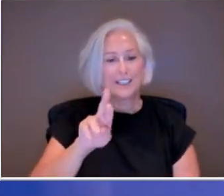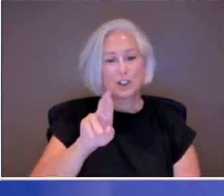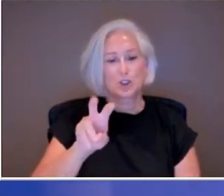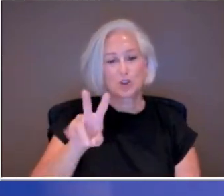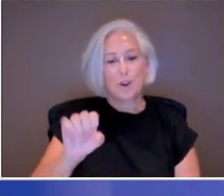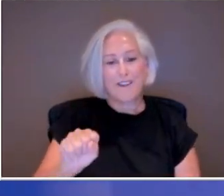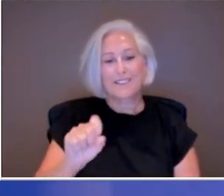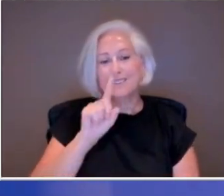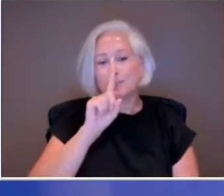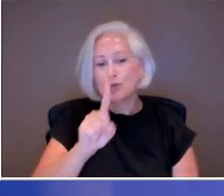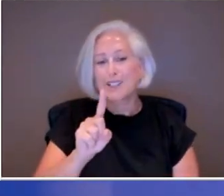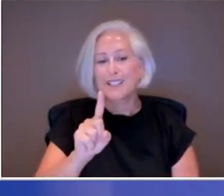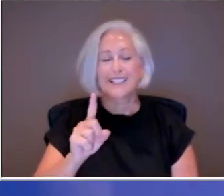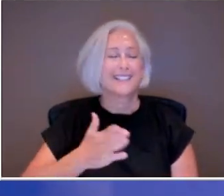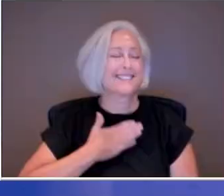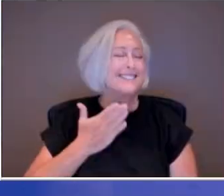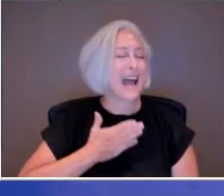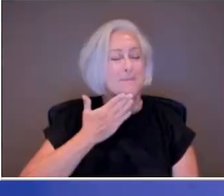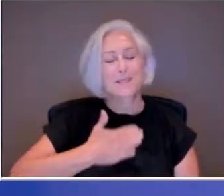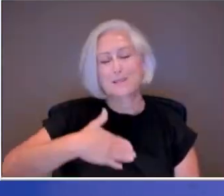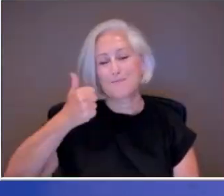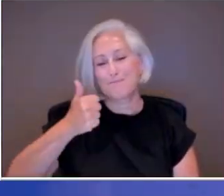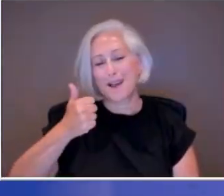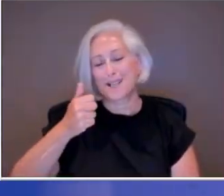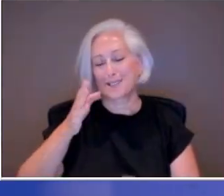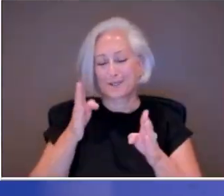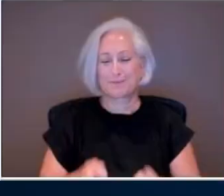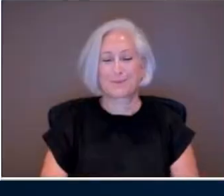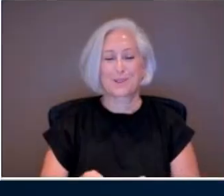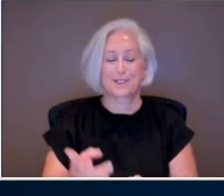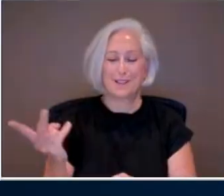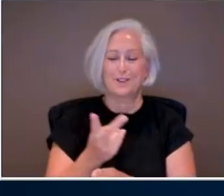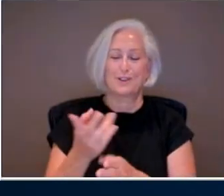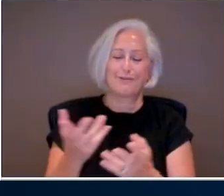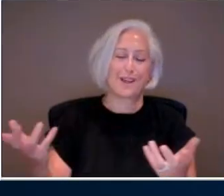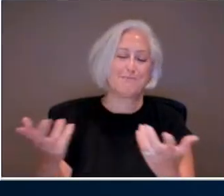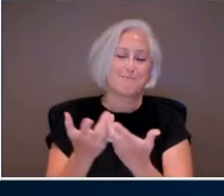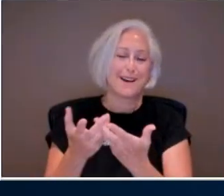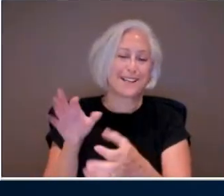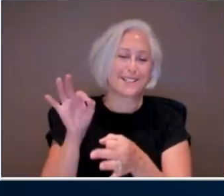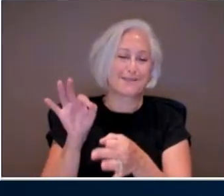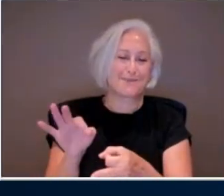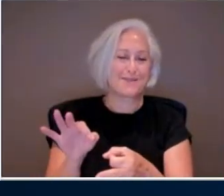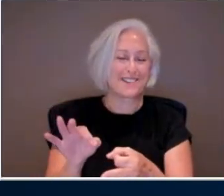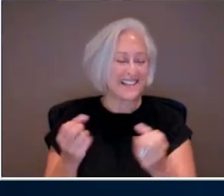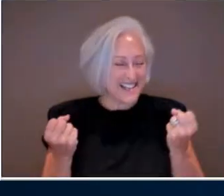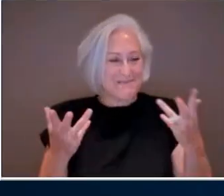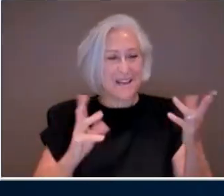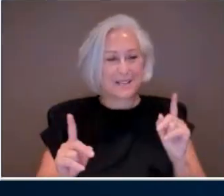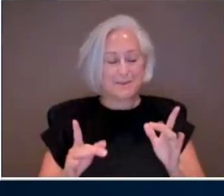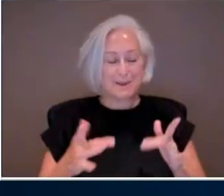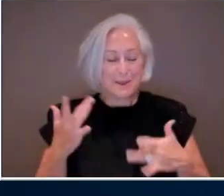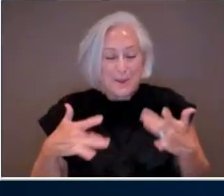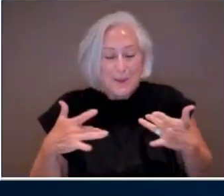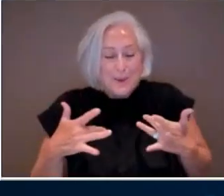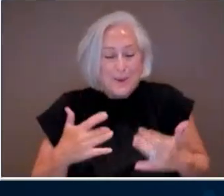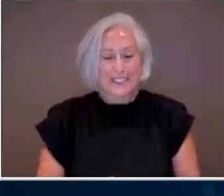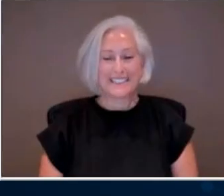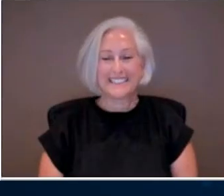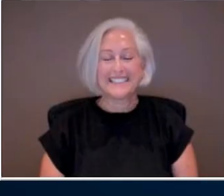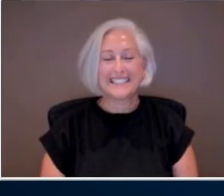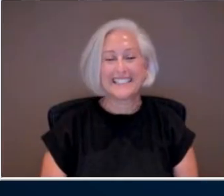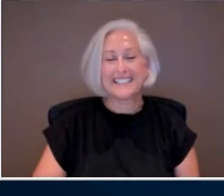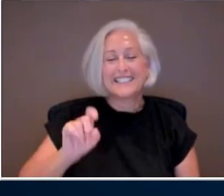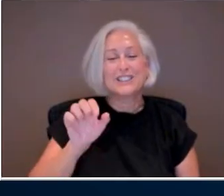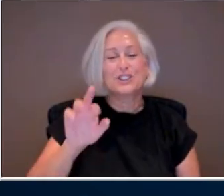best self. I think they're a match made in heaven. Oh, a lot of people are squealing right now at home. Wee. Jennifer wants to know,